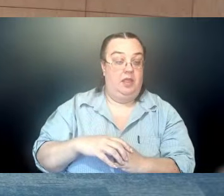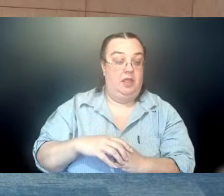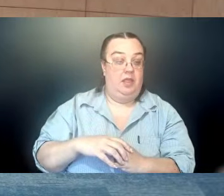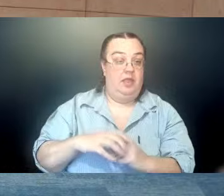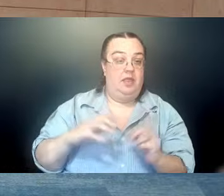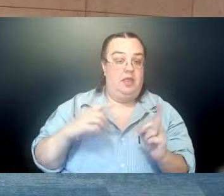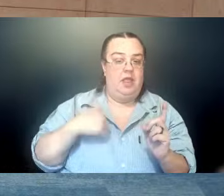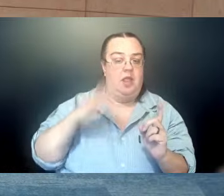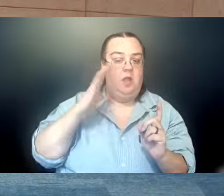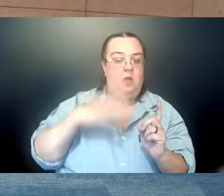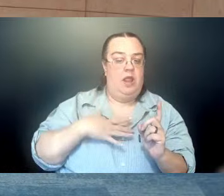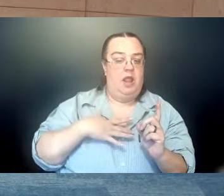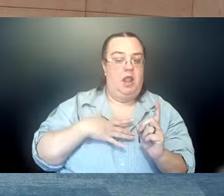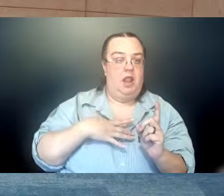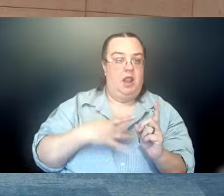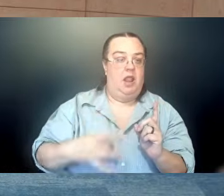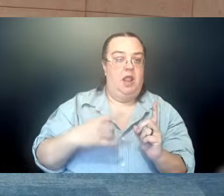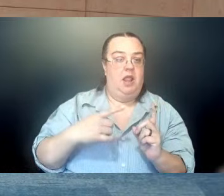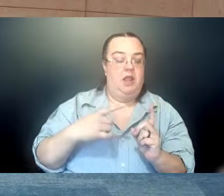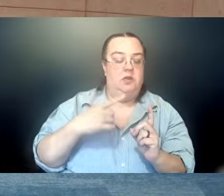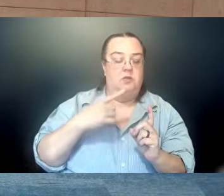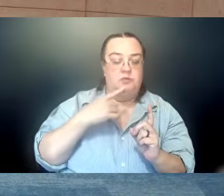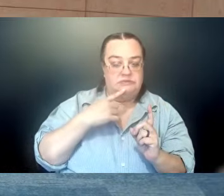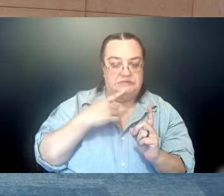I would like to say that